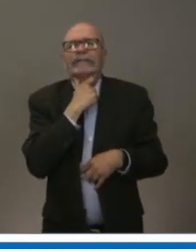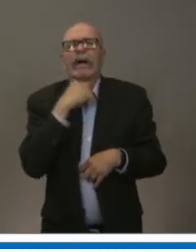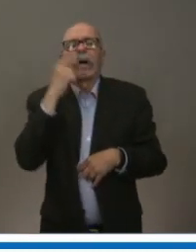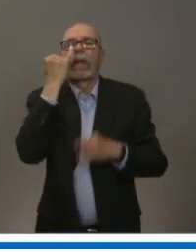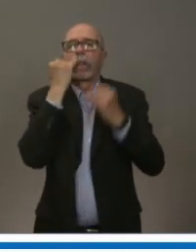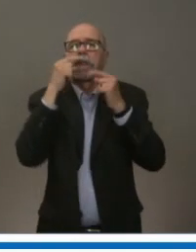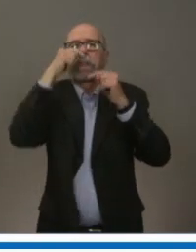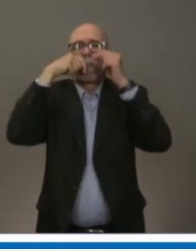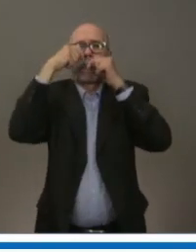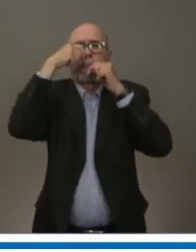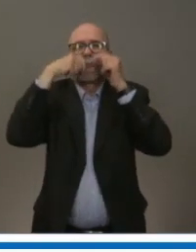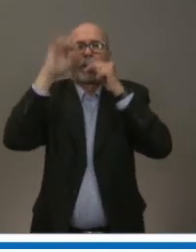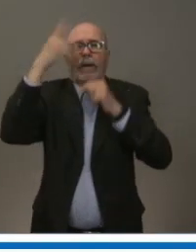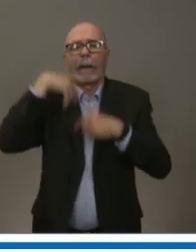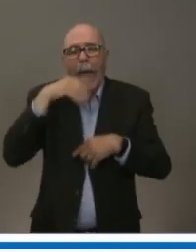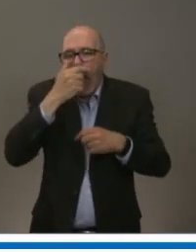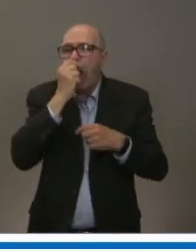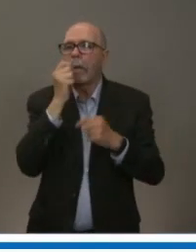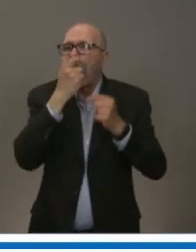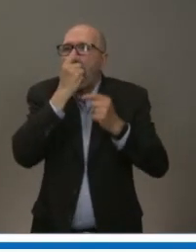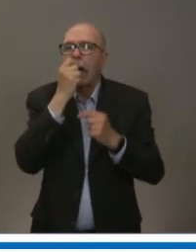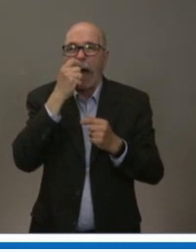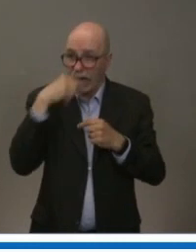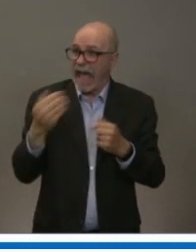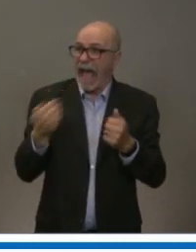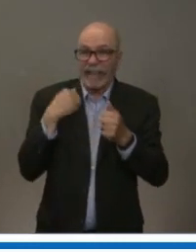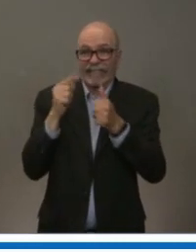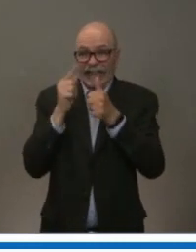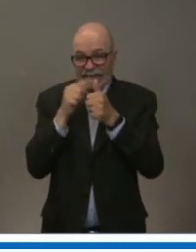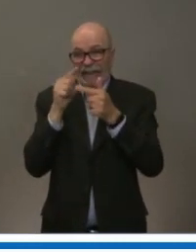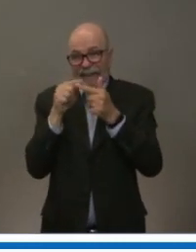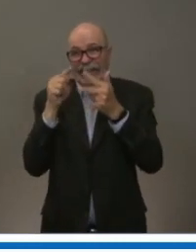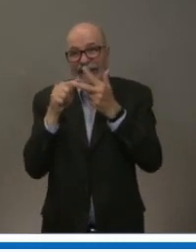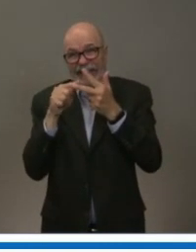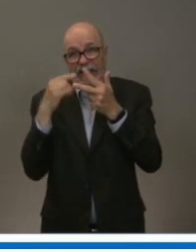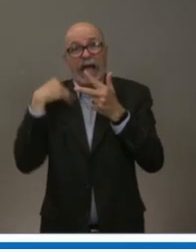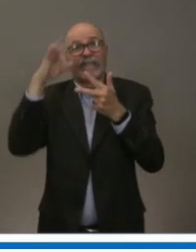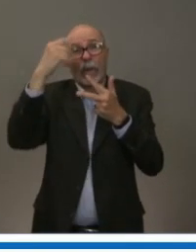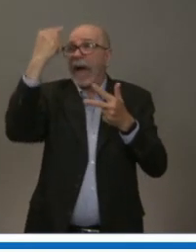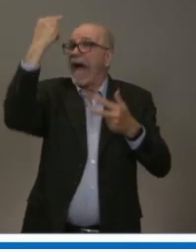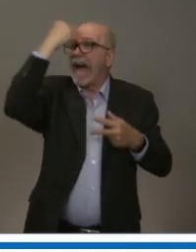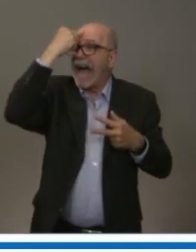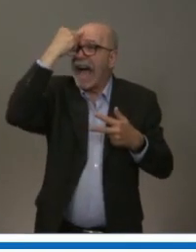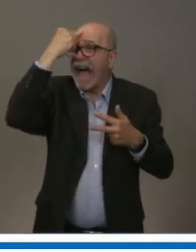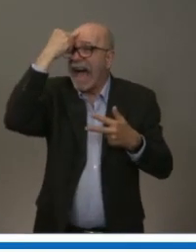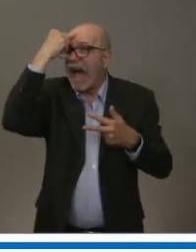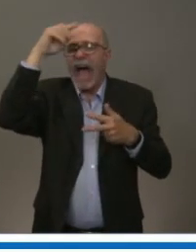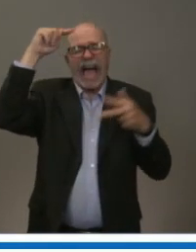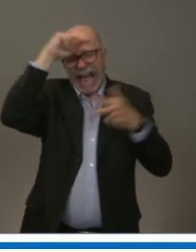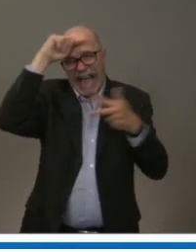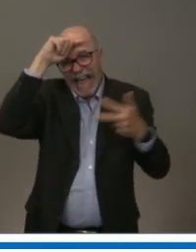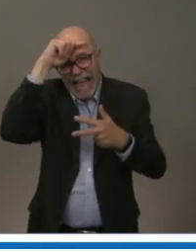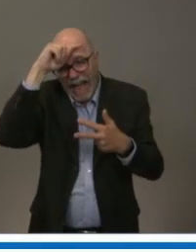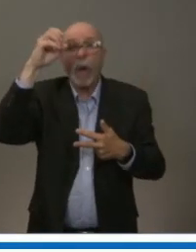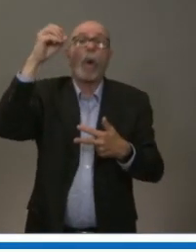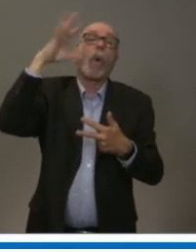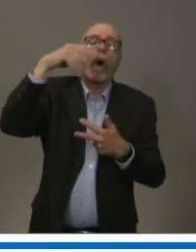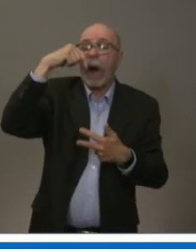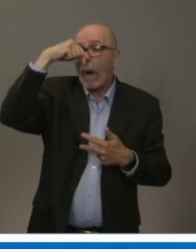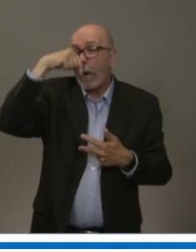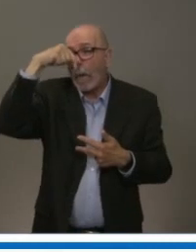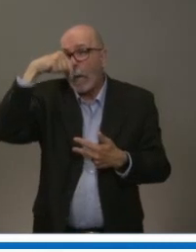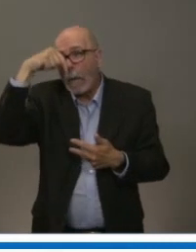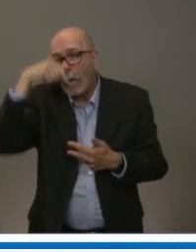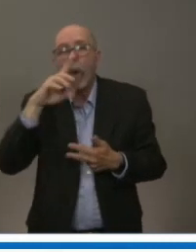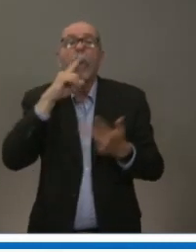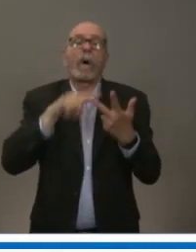COVID infection, and we want them, those are the people we're looking to be tested. So again, the process is if people are concerned that they may have